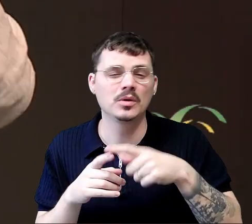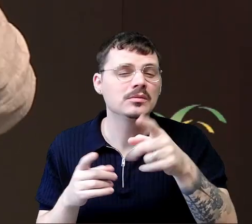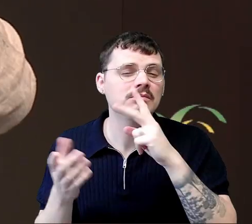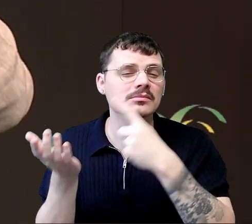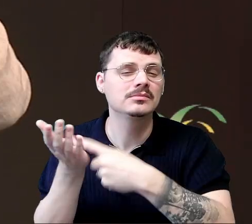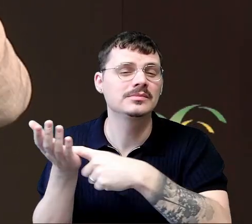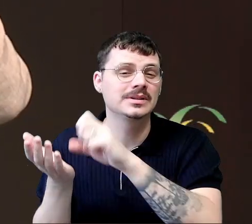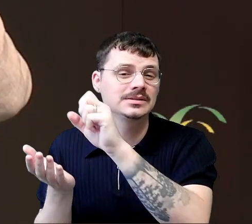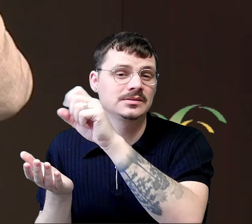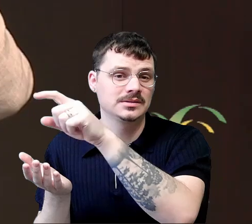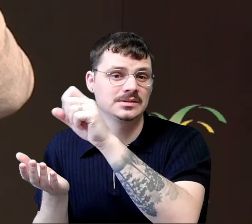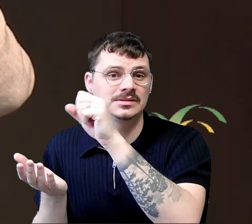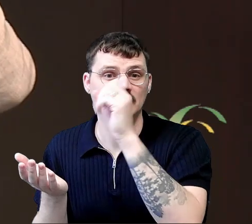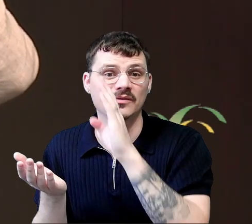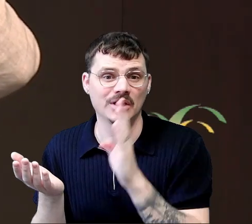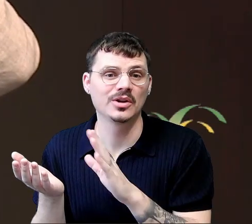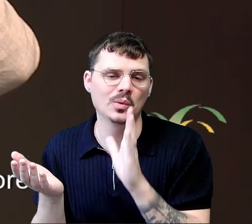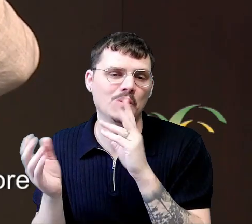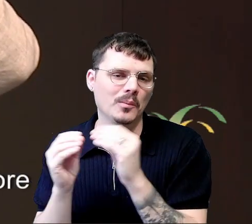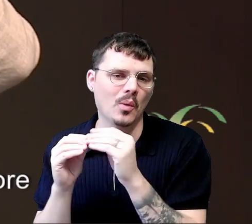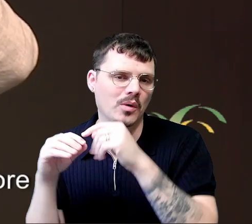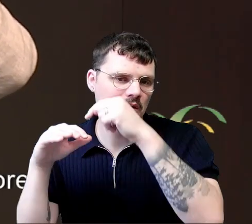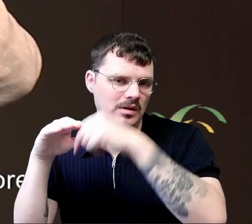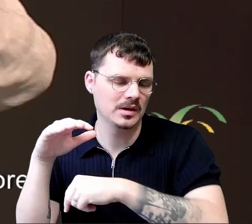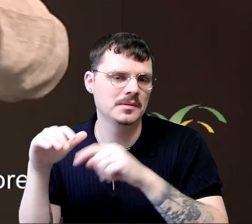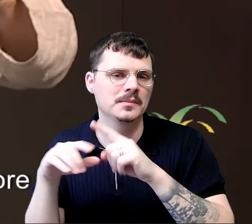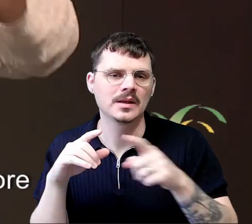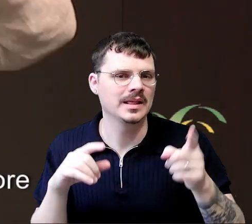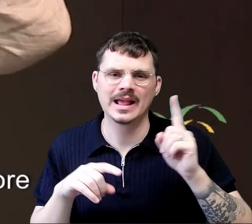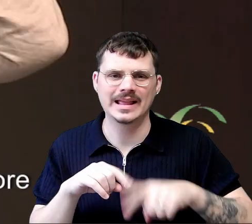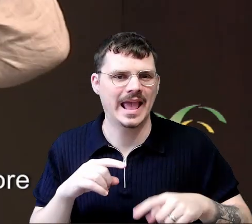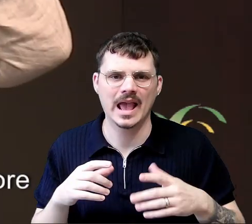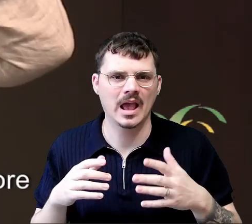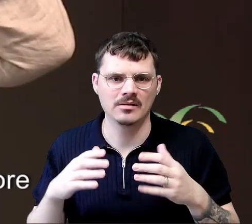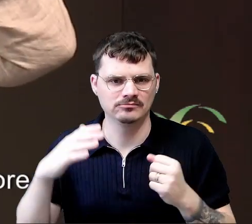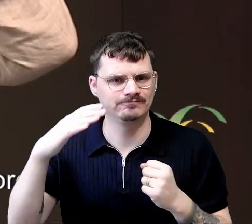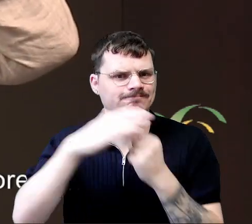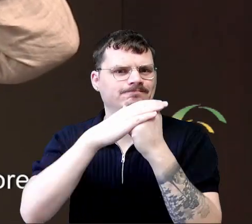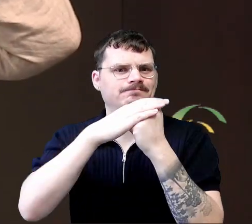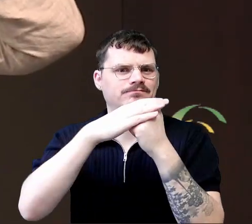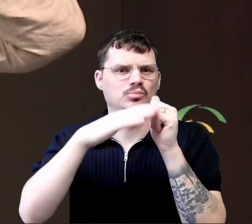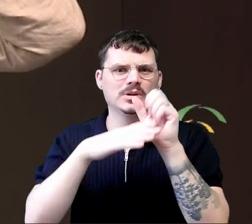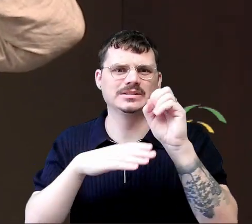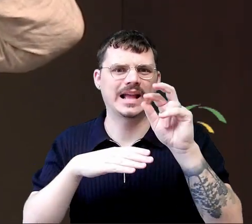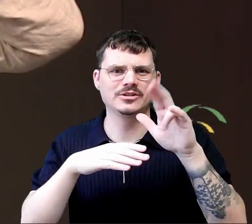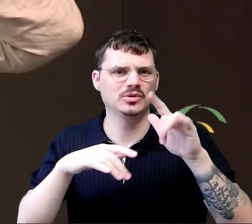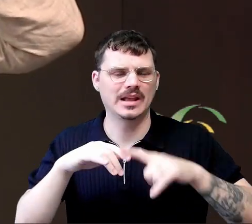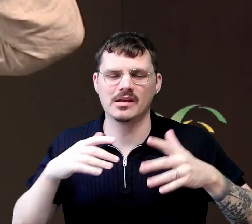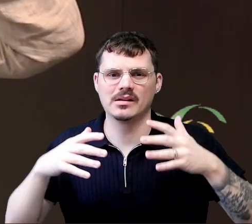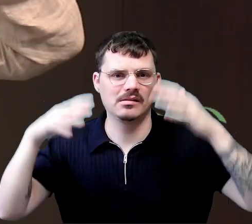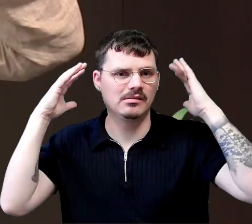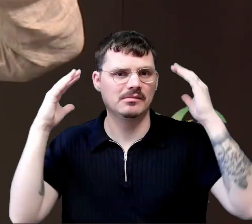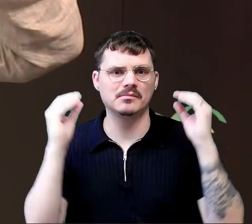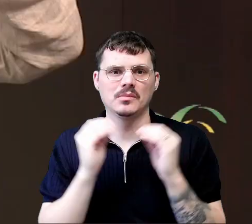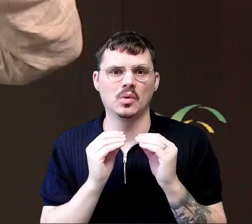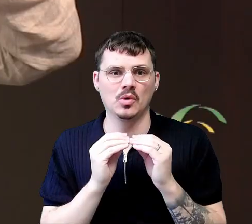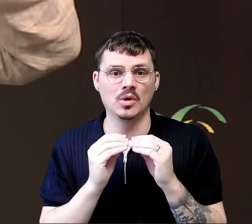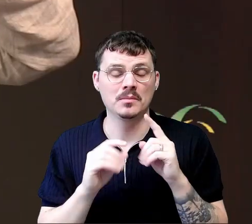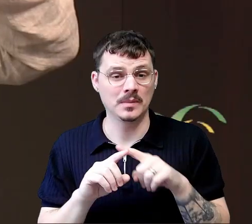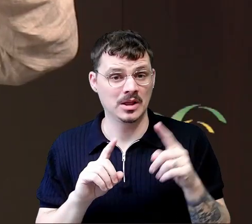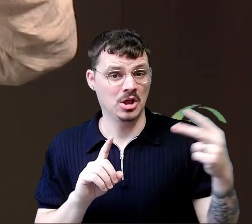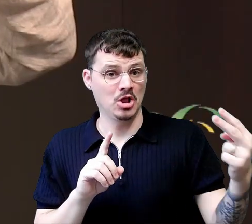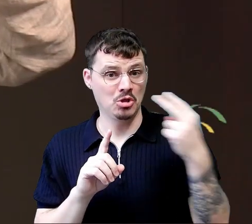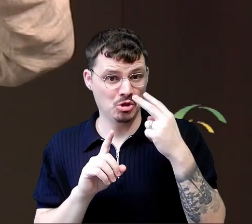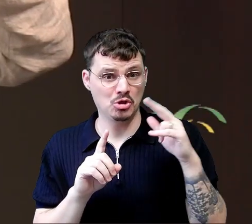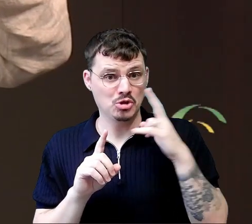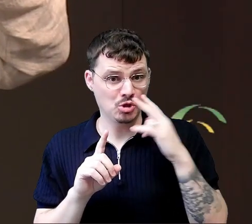schizophrenia, we'll talk about that in more detail. And they simply cannot take in anything more. That looks for all the world like